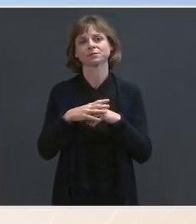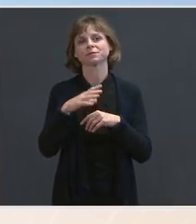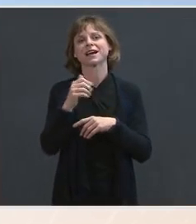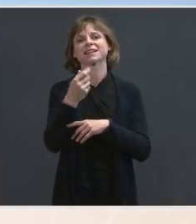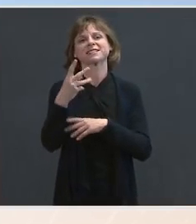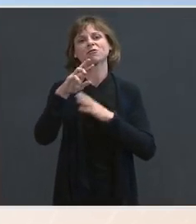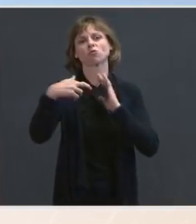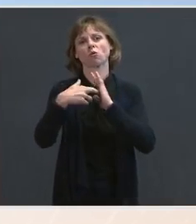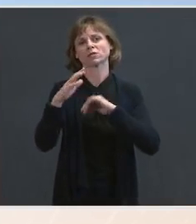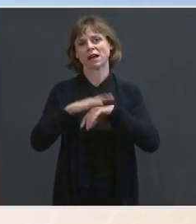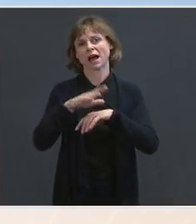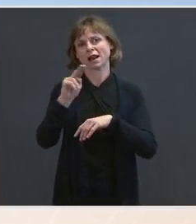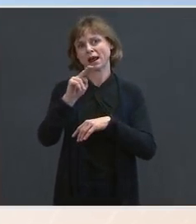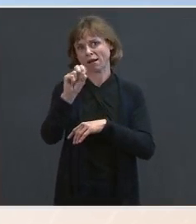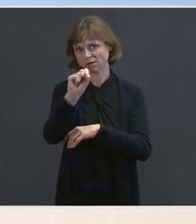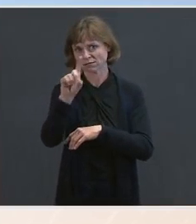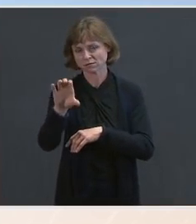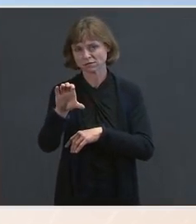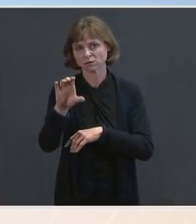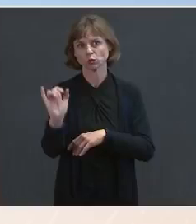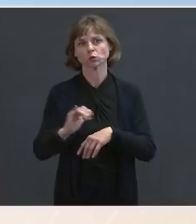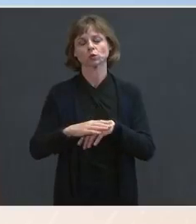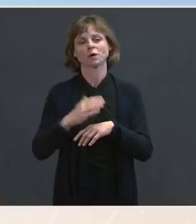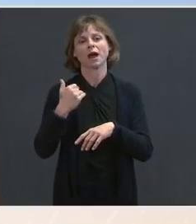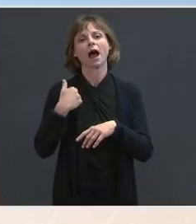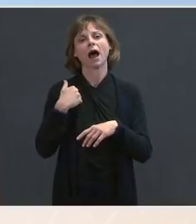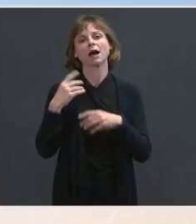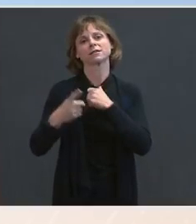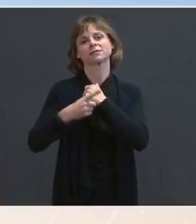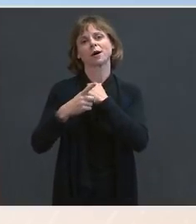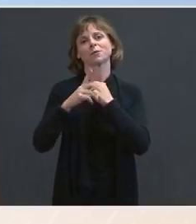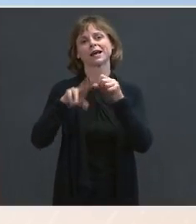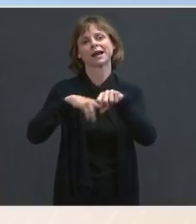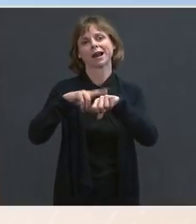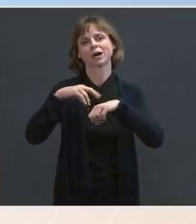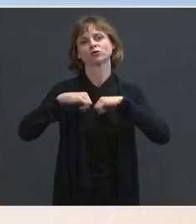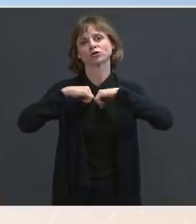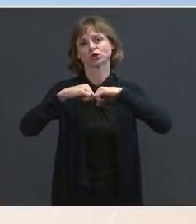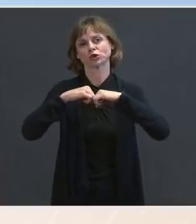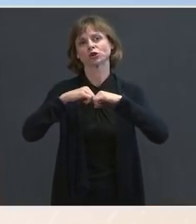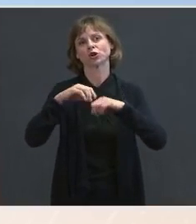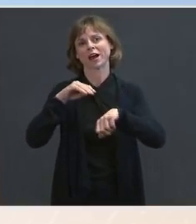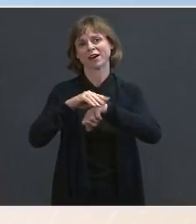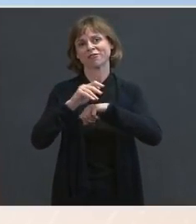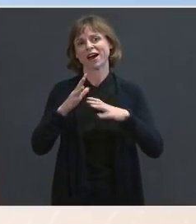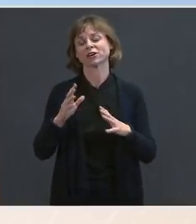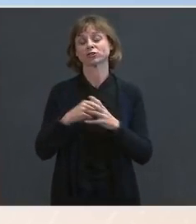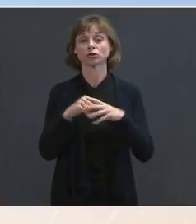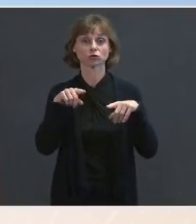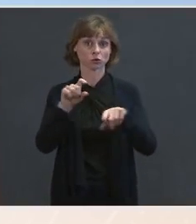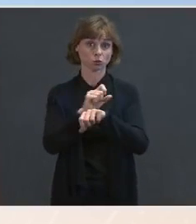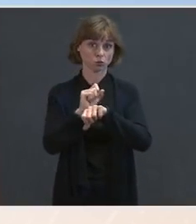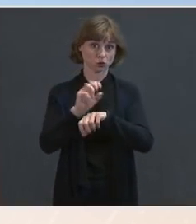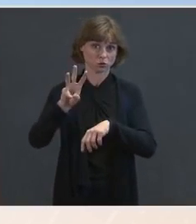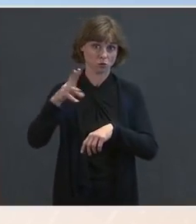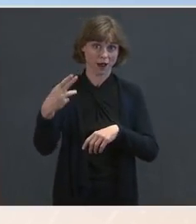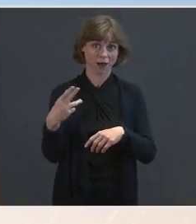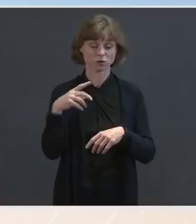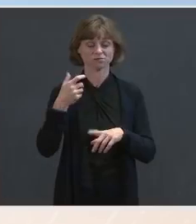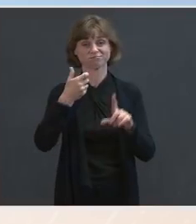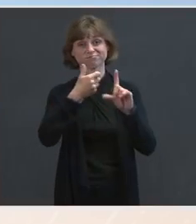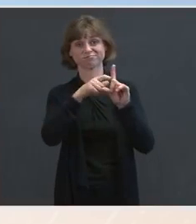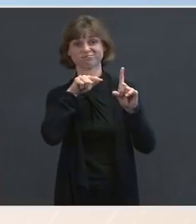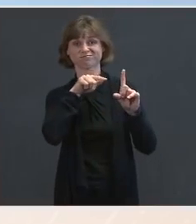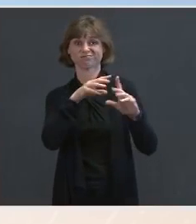Security Council, including as Principal Deputy National Security Advisor. Throughout his service at the White House, Secretary McDonough helped